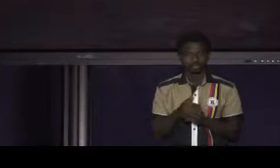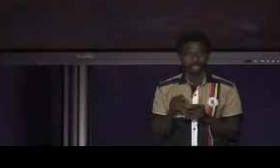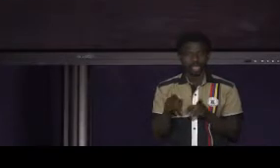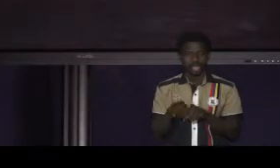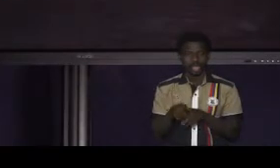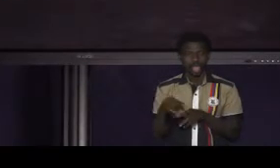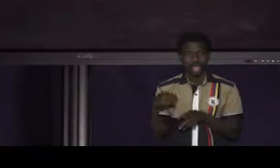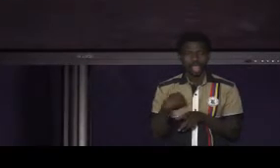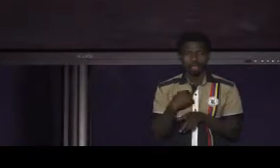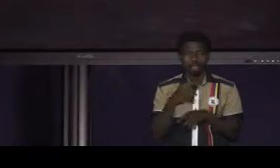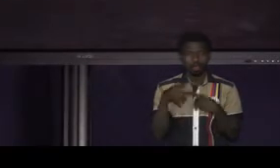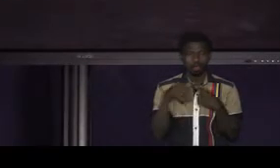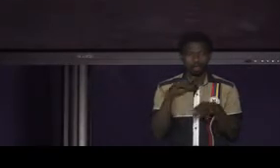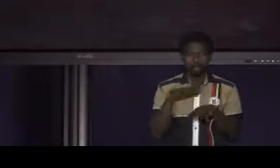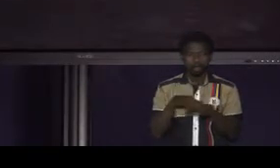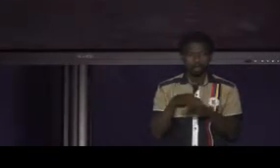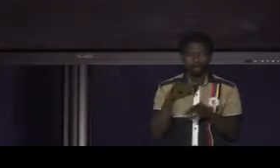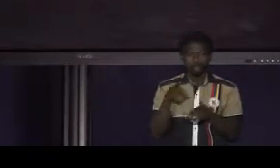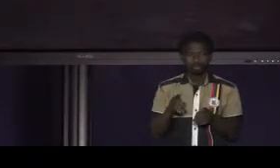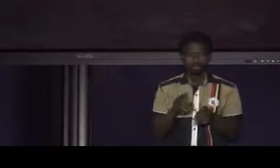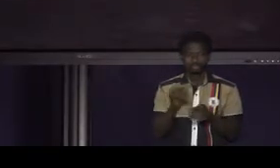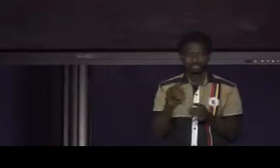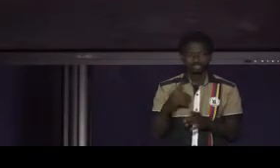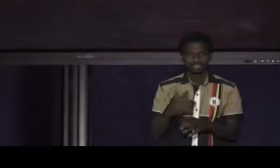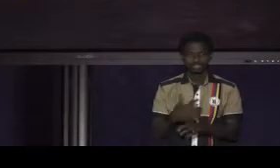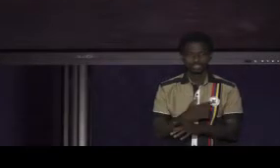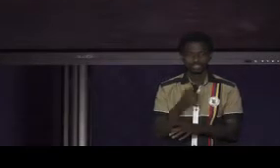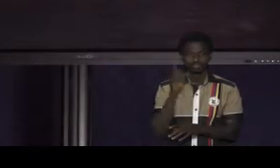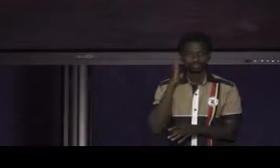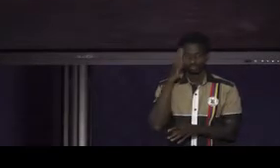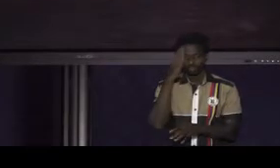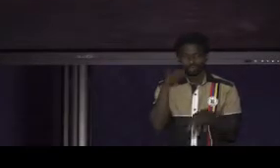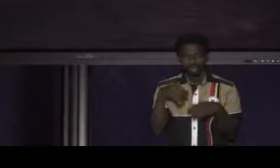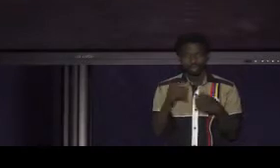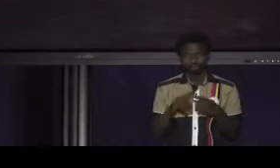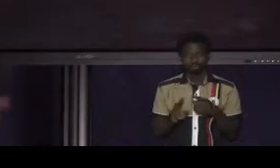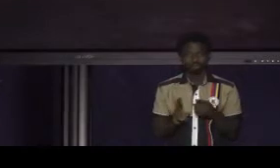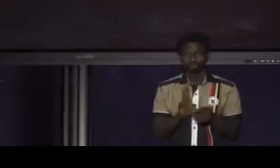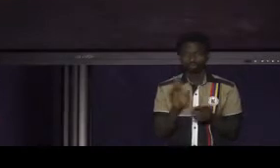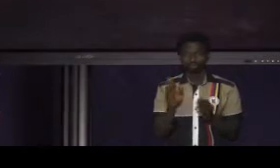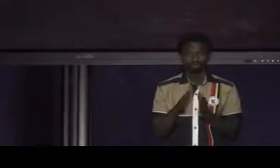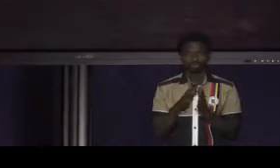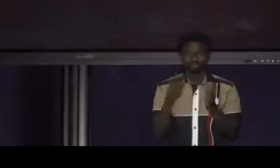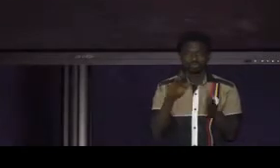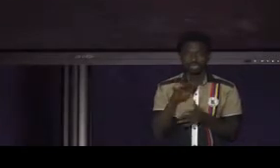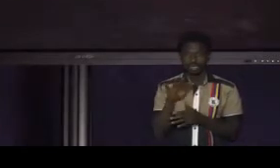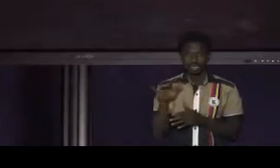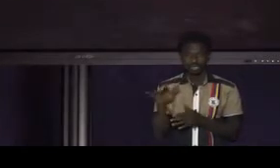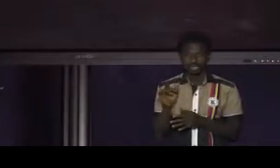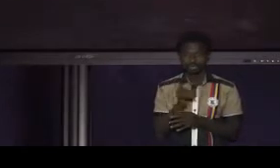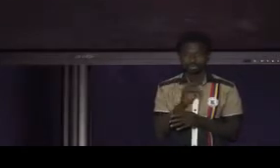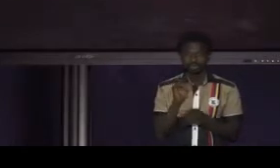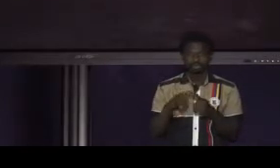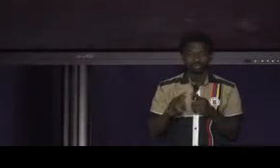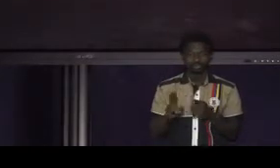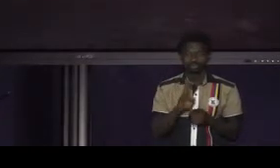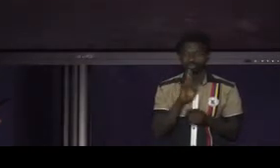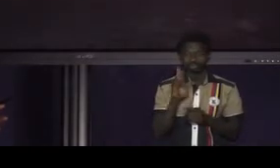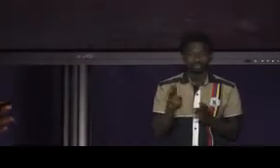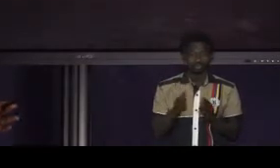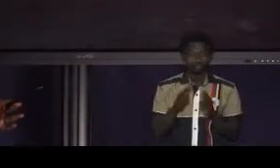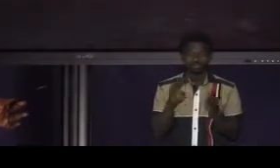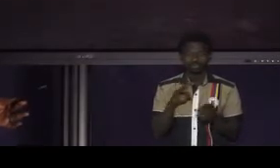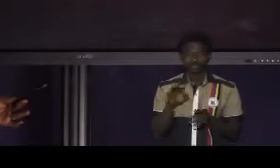As we go on in the course of the lesson, you will know how to use capital letters, where to use capital letters. Are